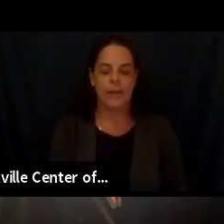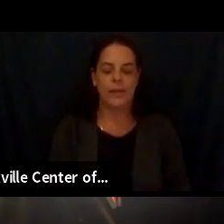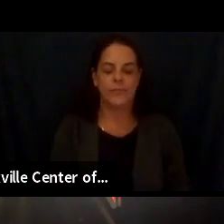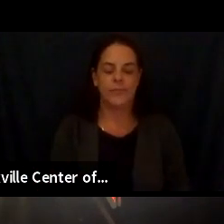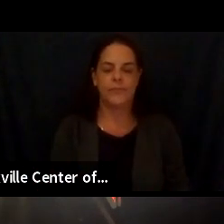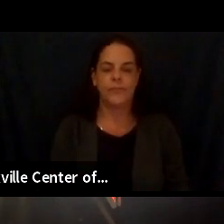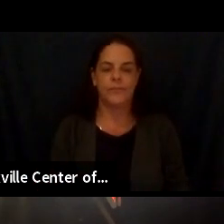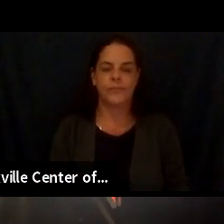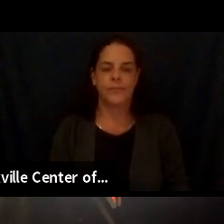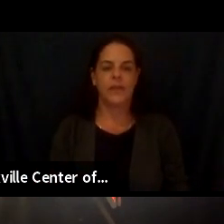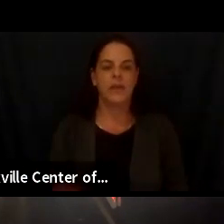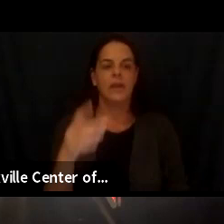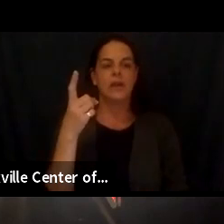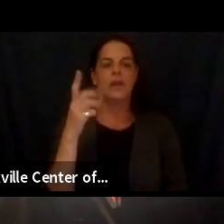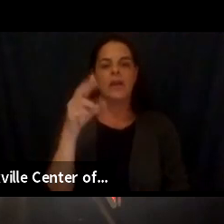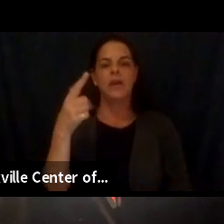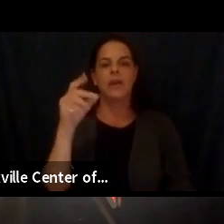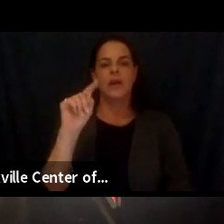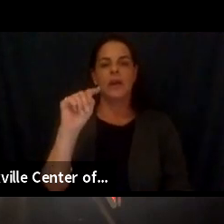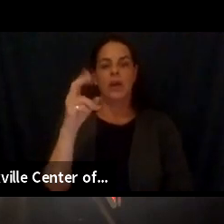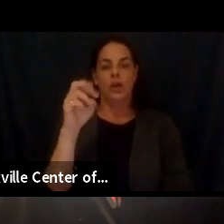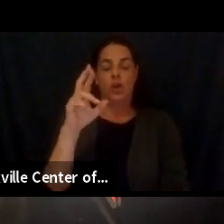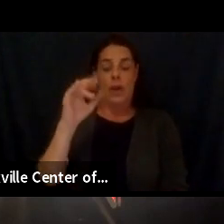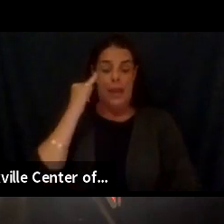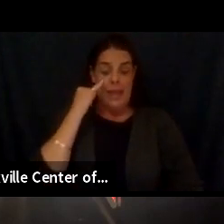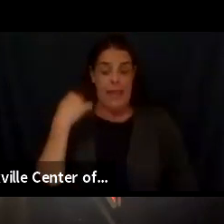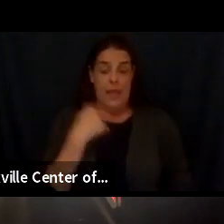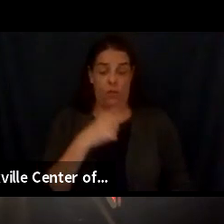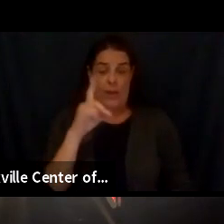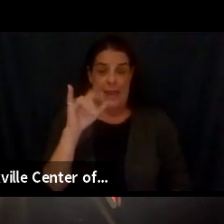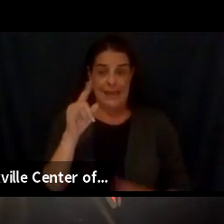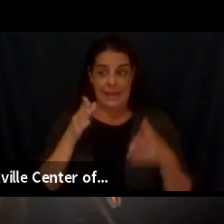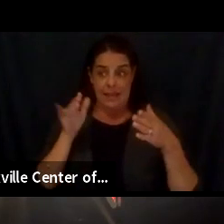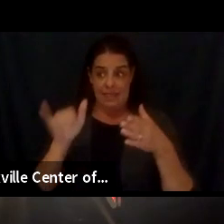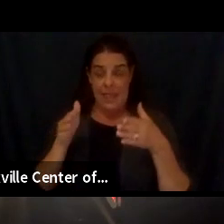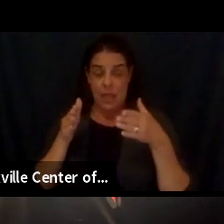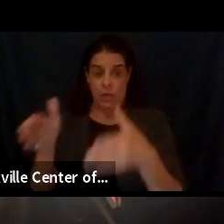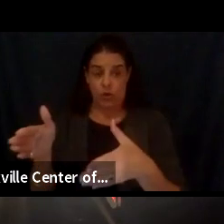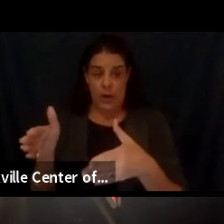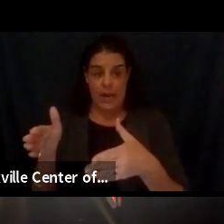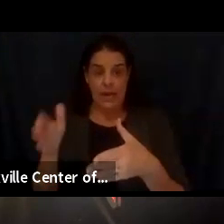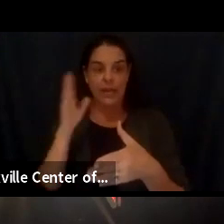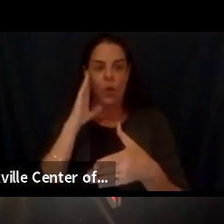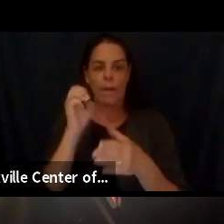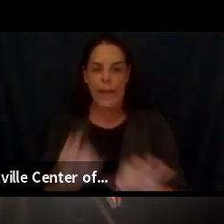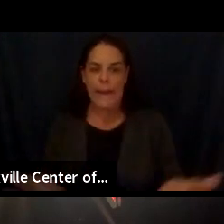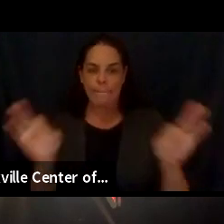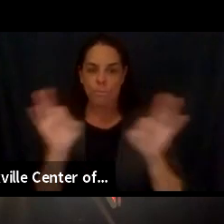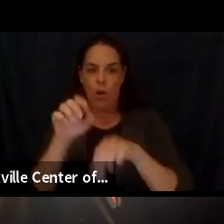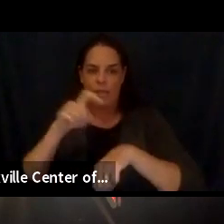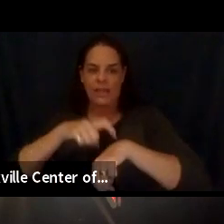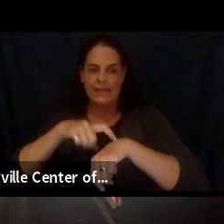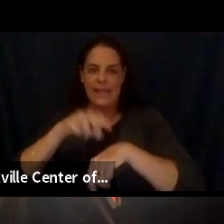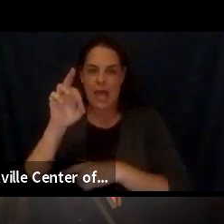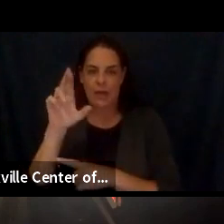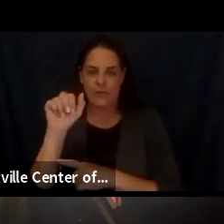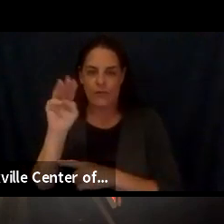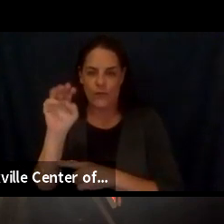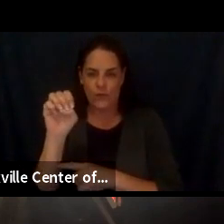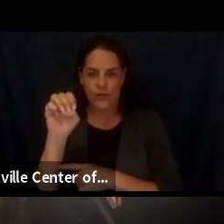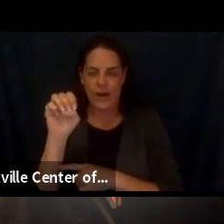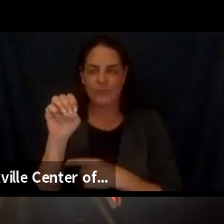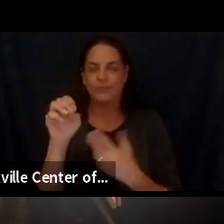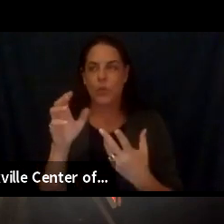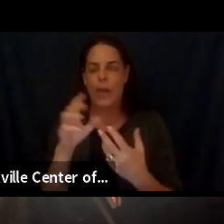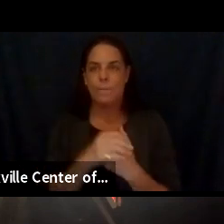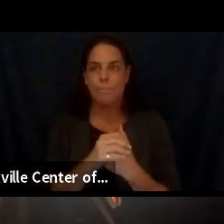Dr. Kocher, I do think if we were to go in that direction, it's going to be important that the time frame is, then